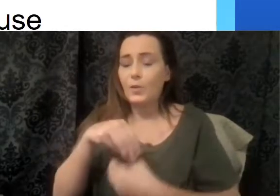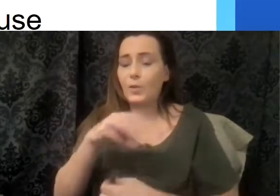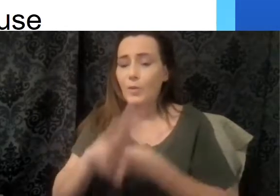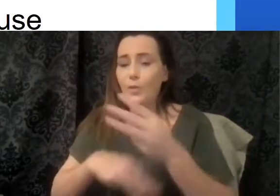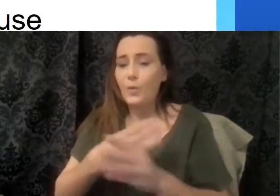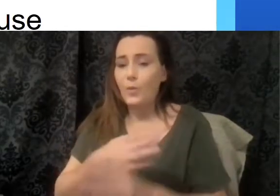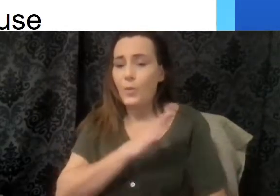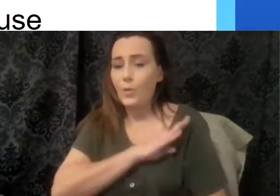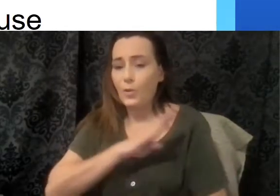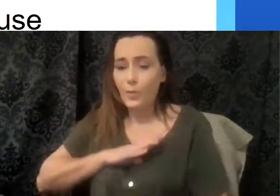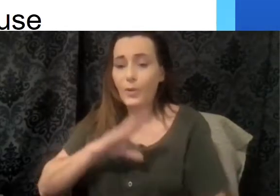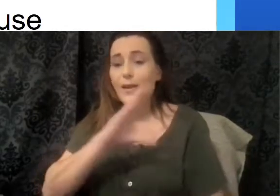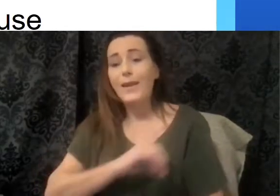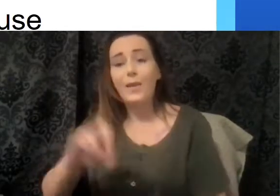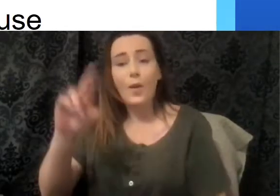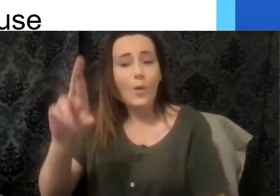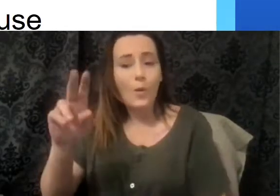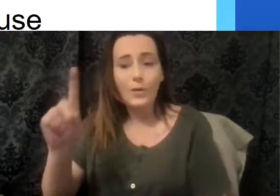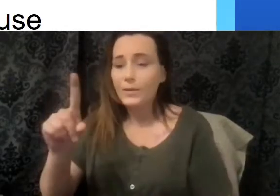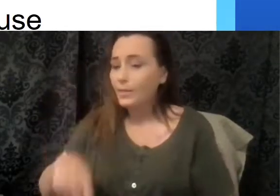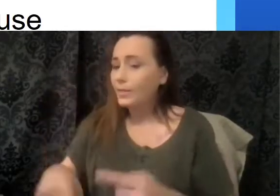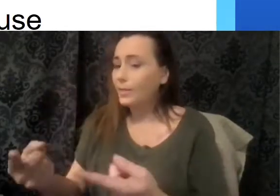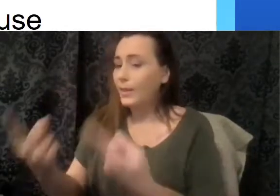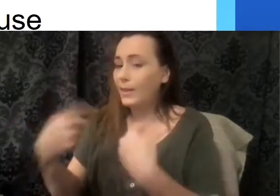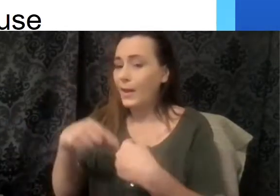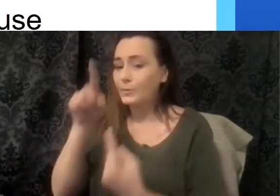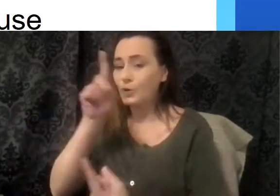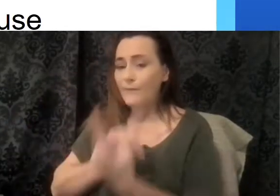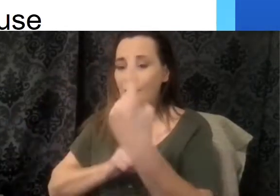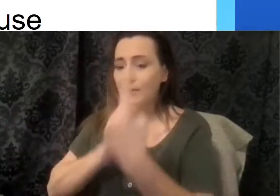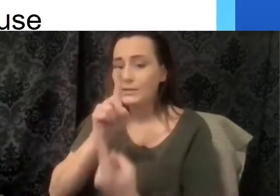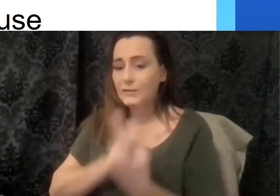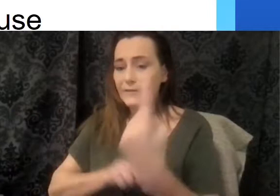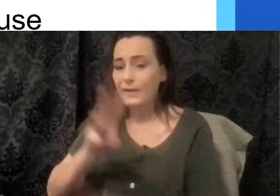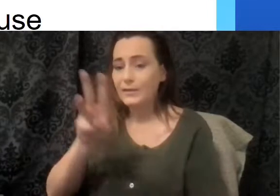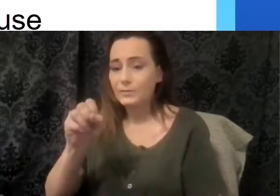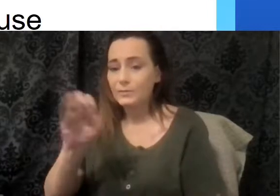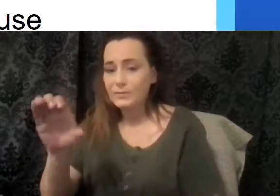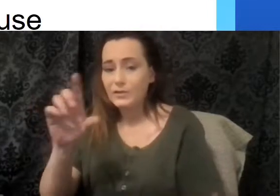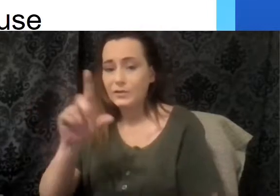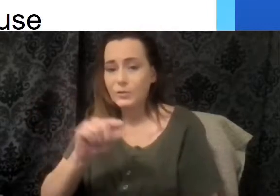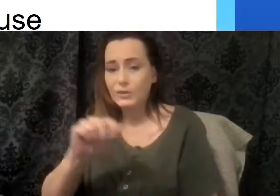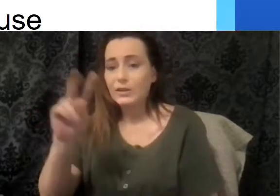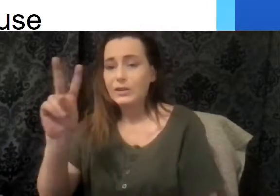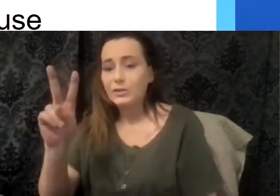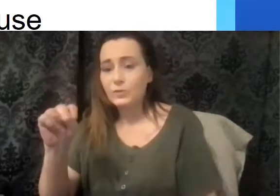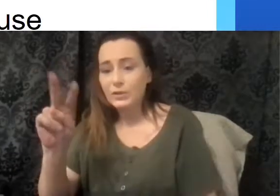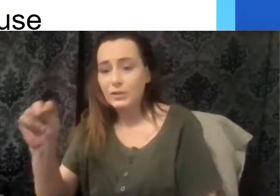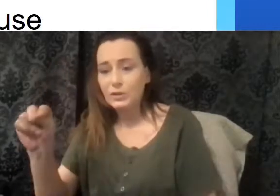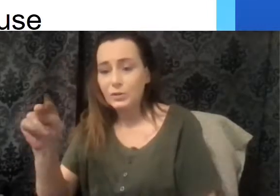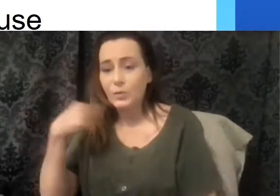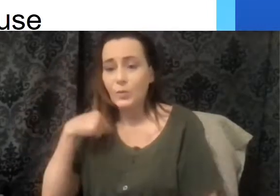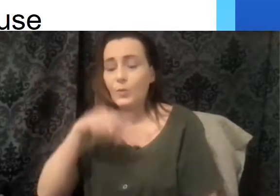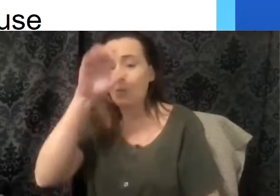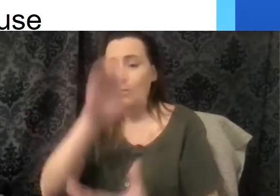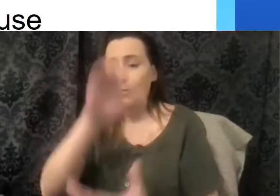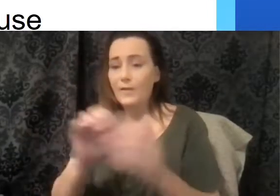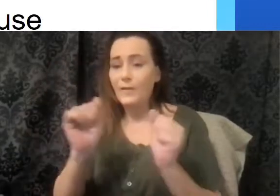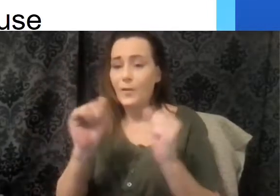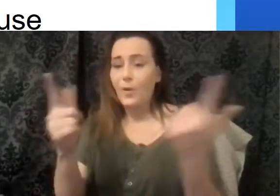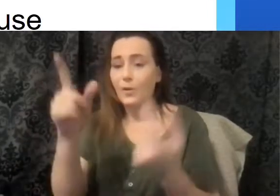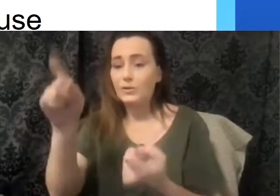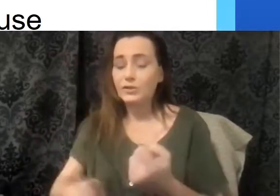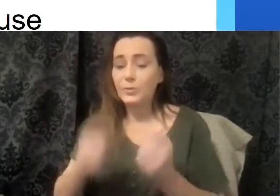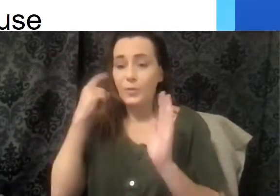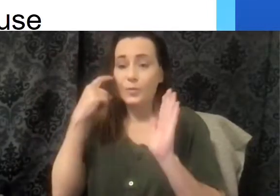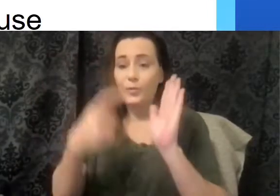regional delegates who would not be able to come to a face-to-face conference in 2022. And we believe everybody should be represented and everybody